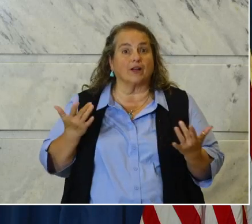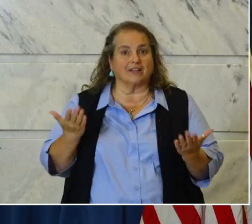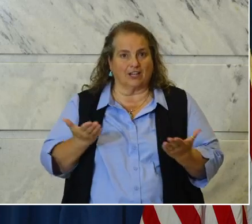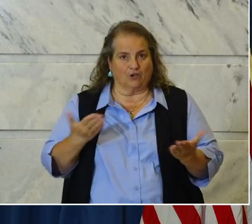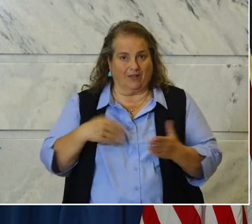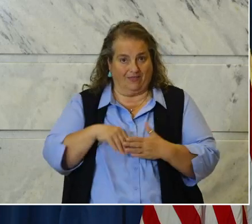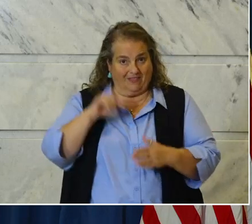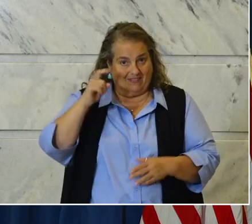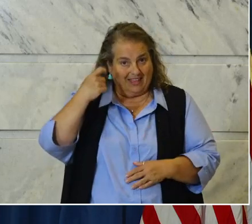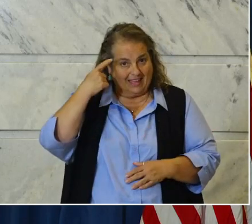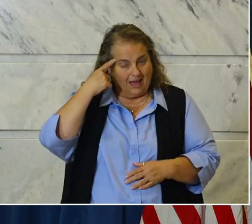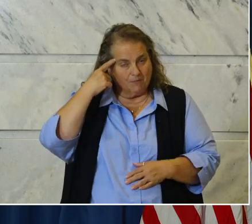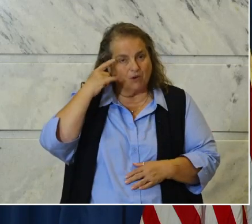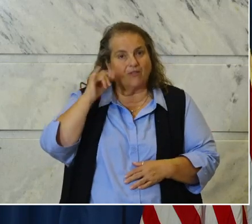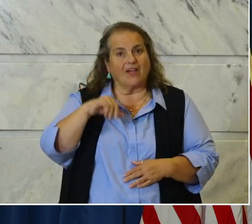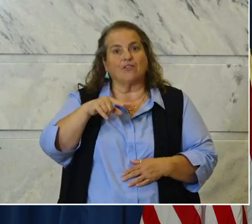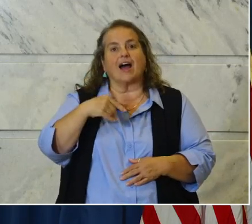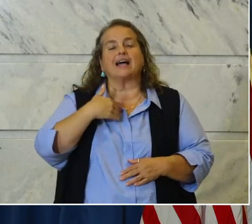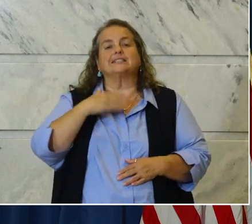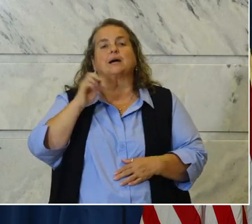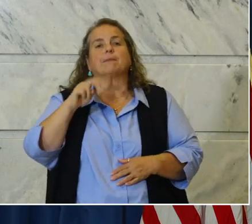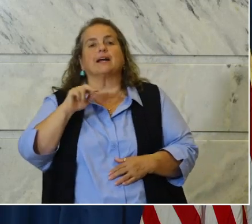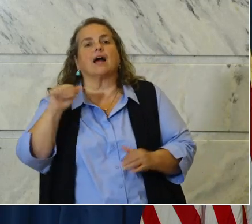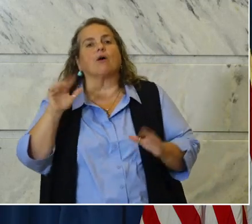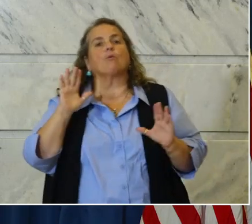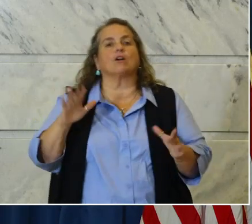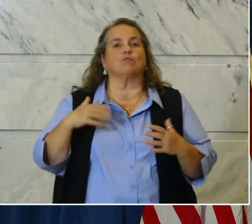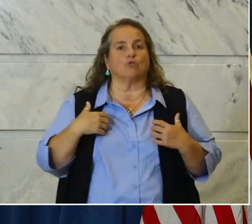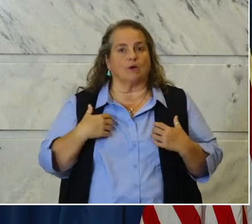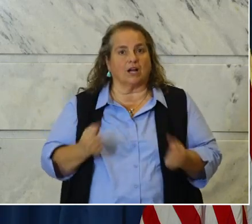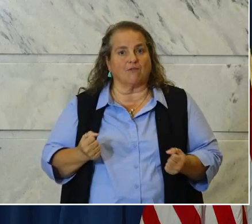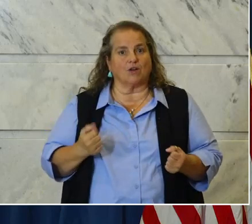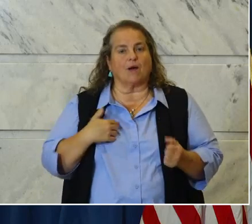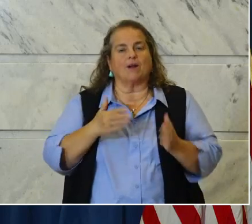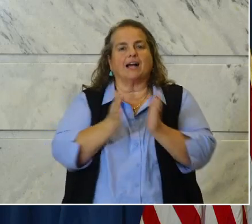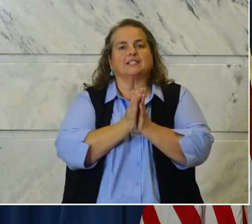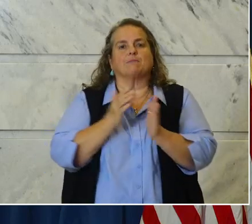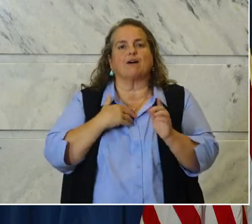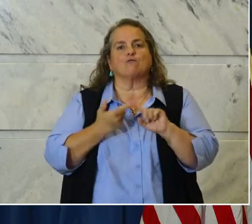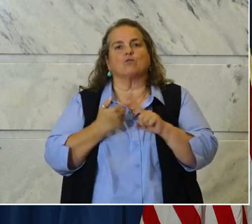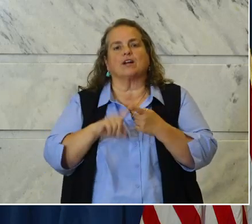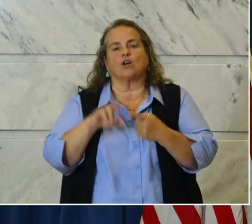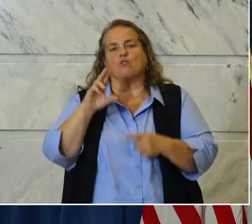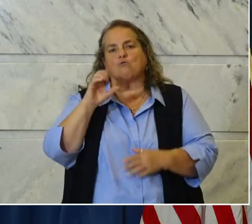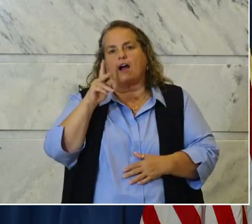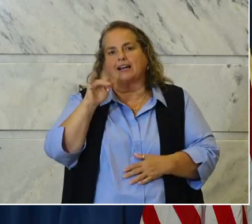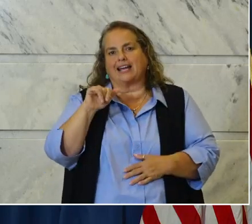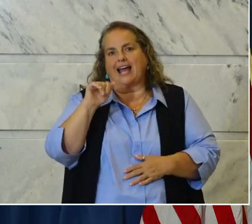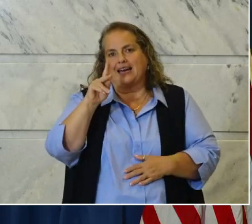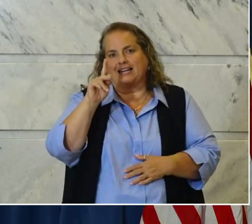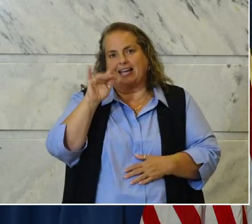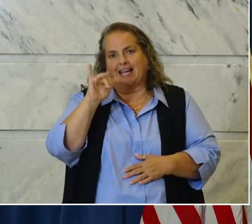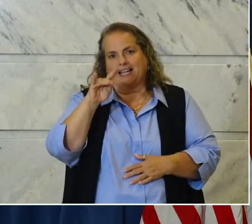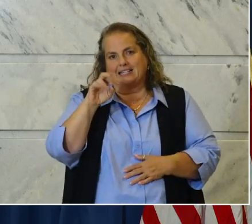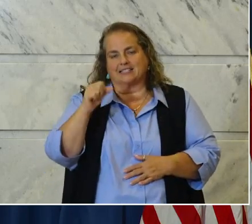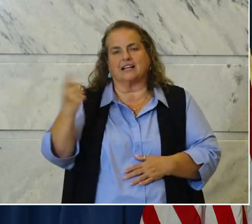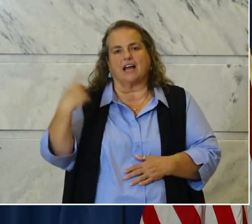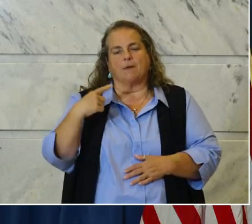Capitol that there has been a good recovery. So I'm going to ask my friend Rocky Atkins to come up and talk about his dad.